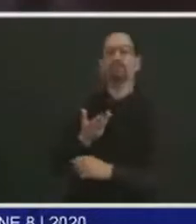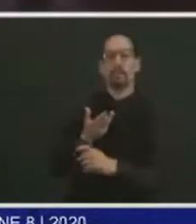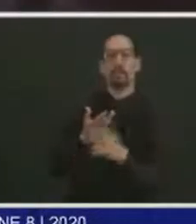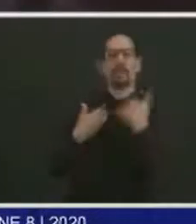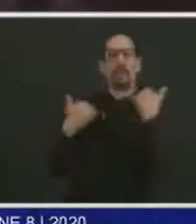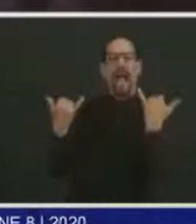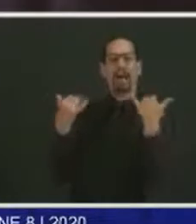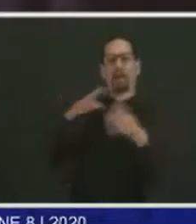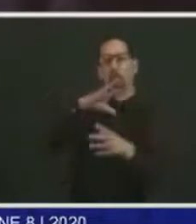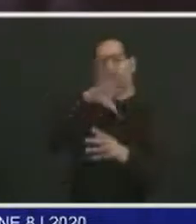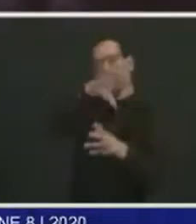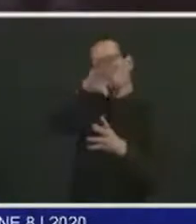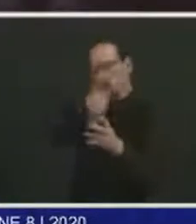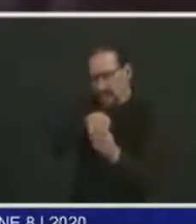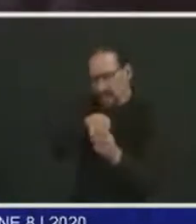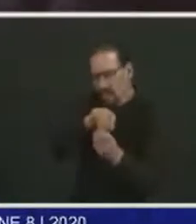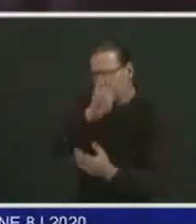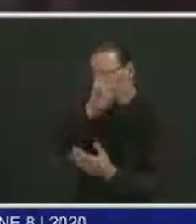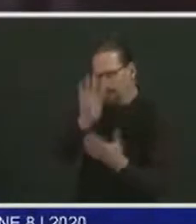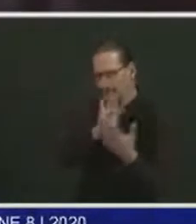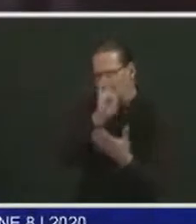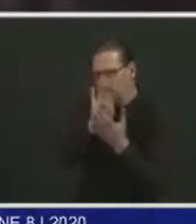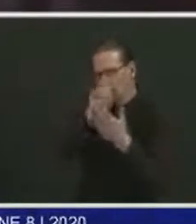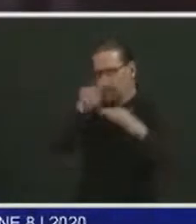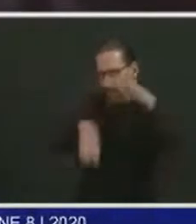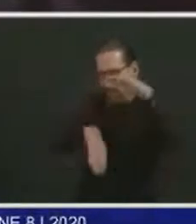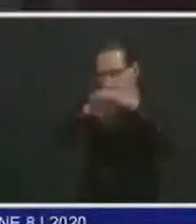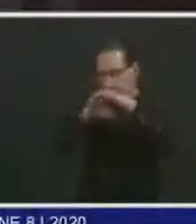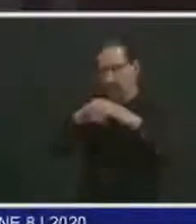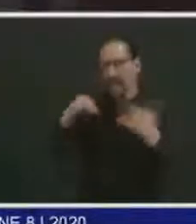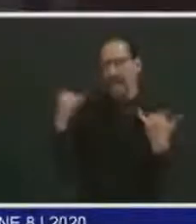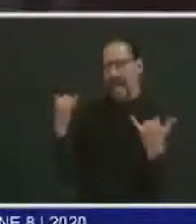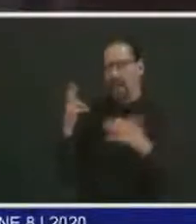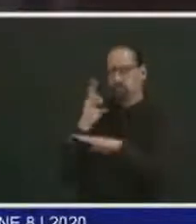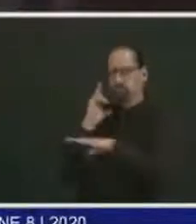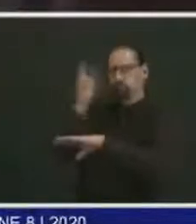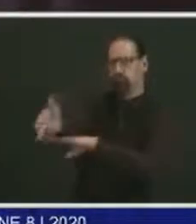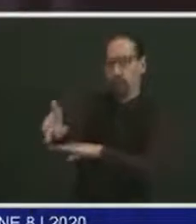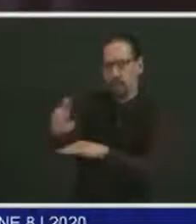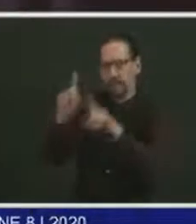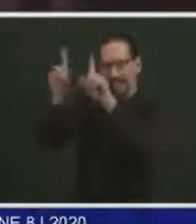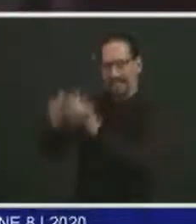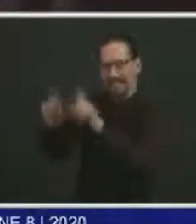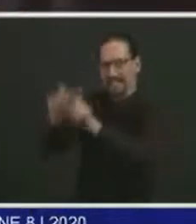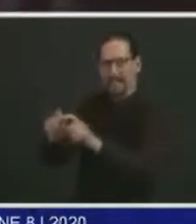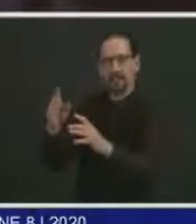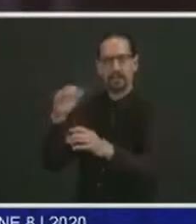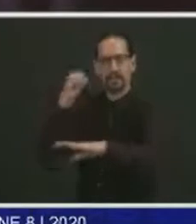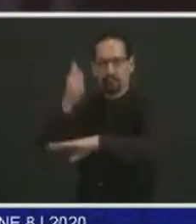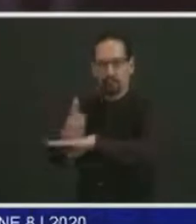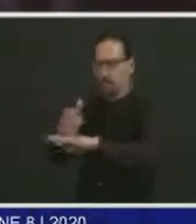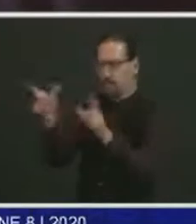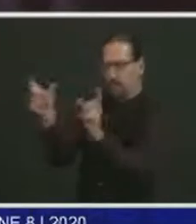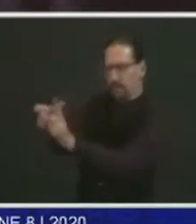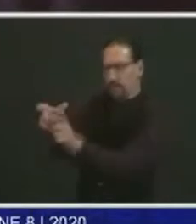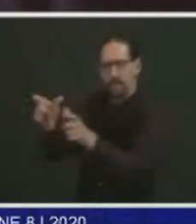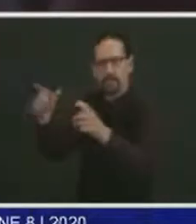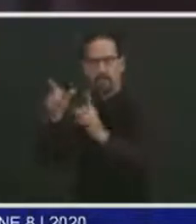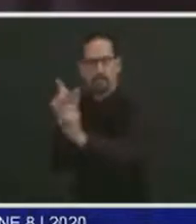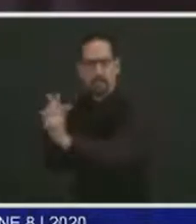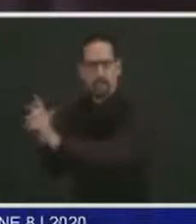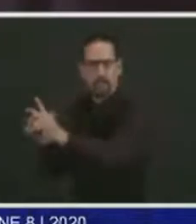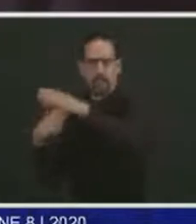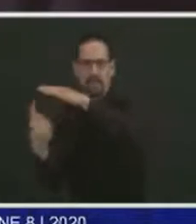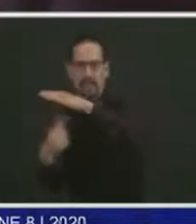And we continue to do that. We have continued to do that. We're doing that most particularly now in nursing homes, but we've had to do that for a few workplaces